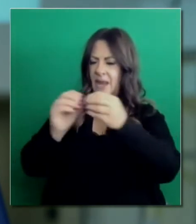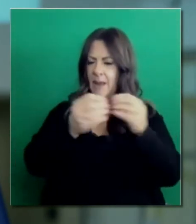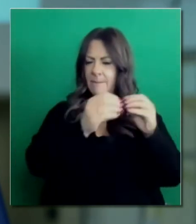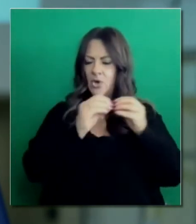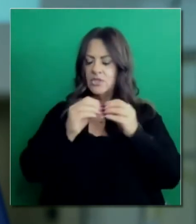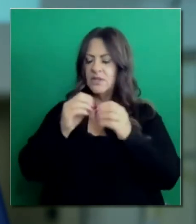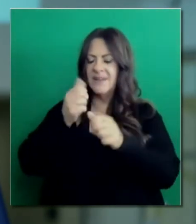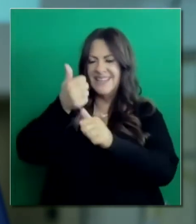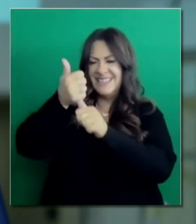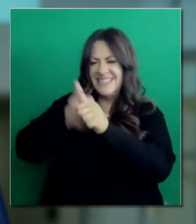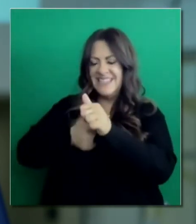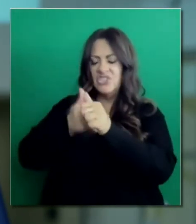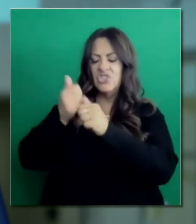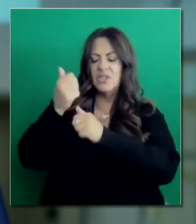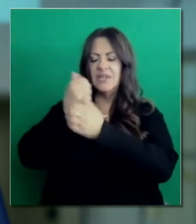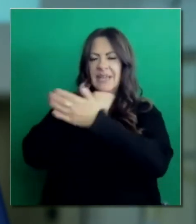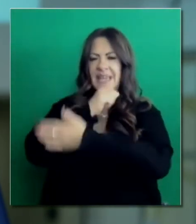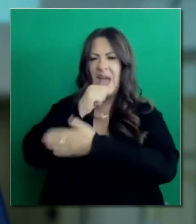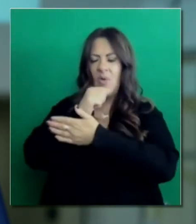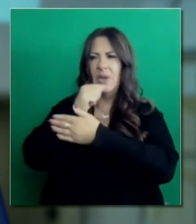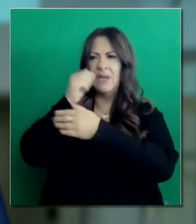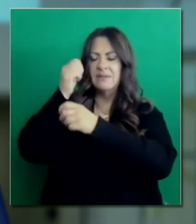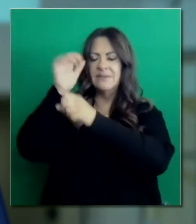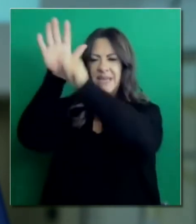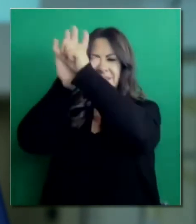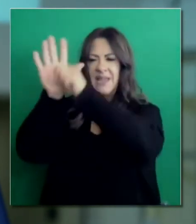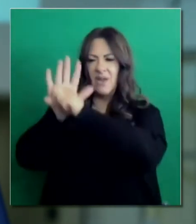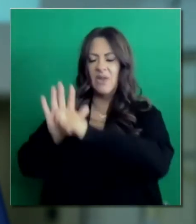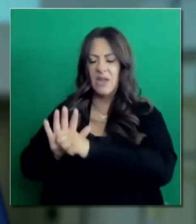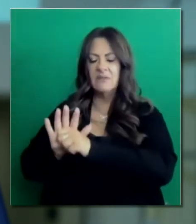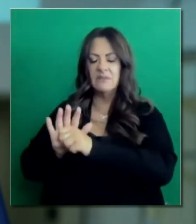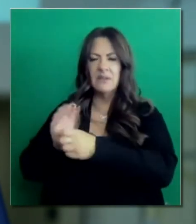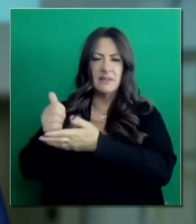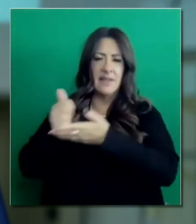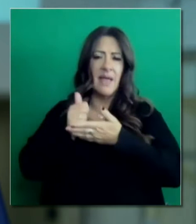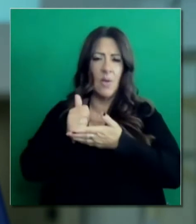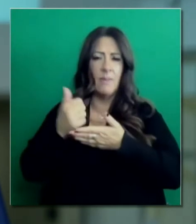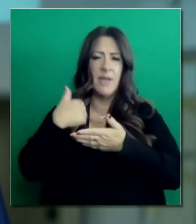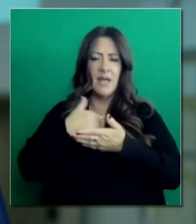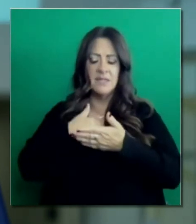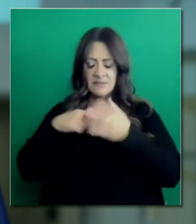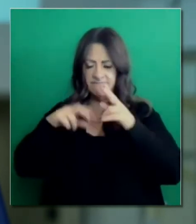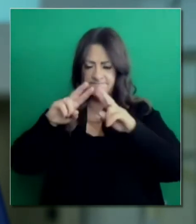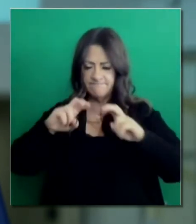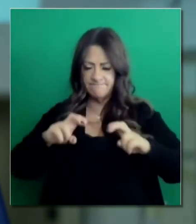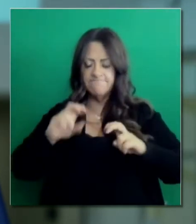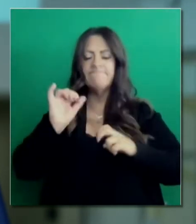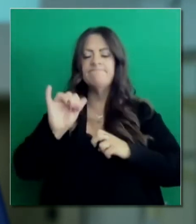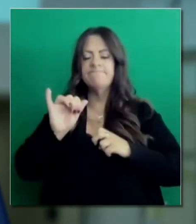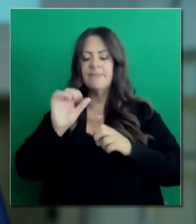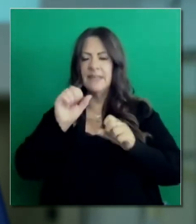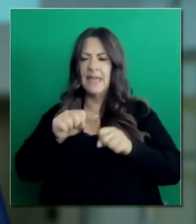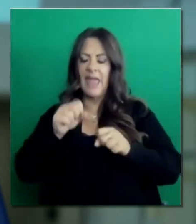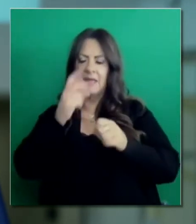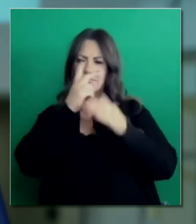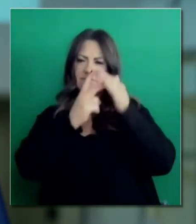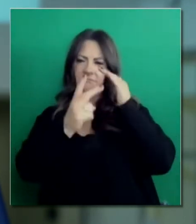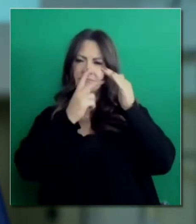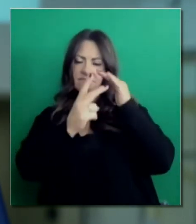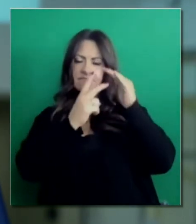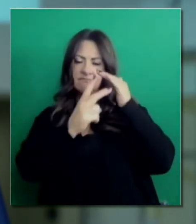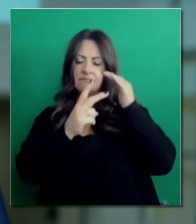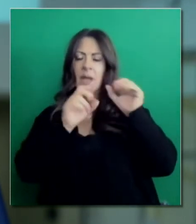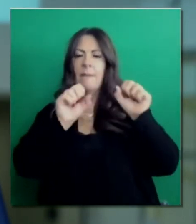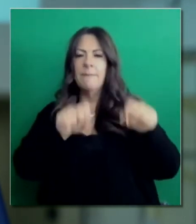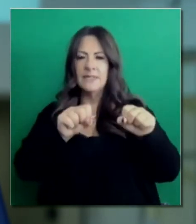less restrictive tier. So again, projections help us look at today's conditions and what it's going to look like in